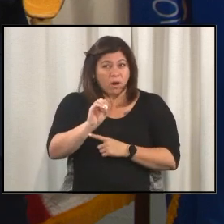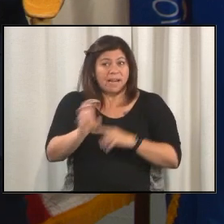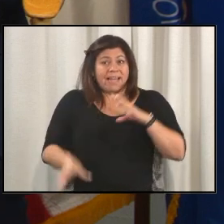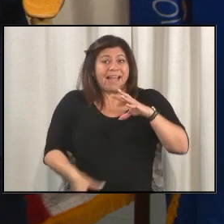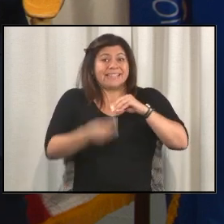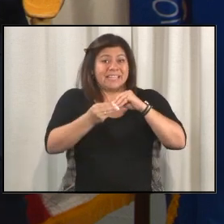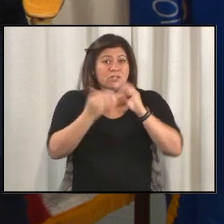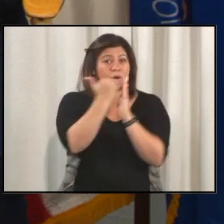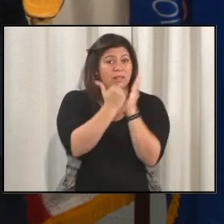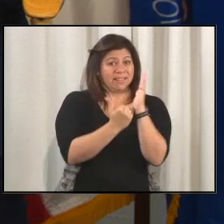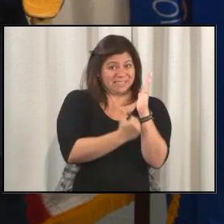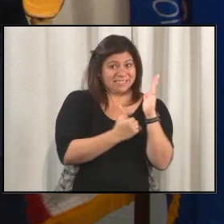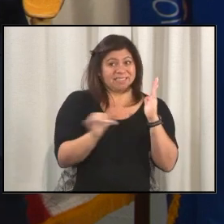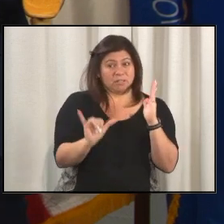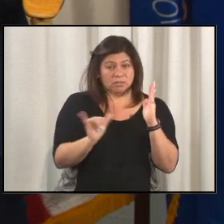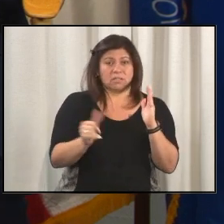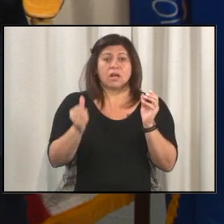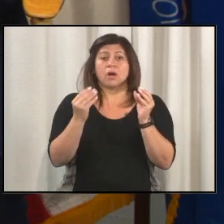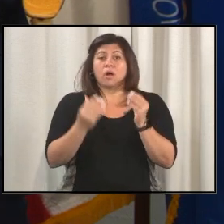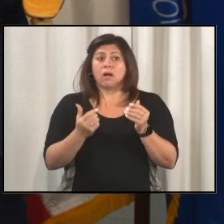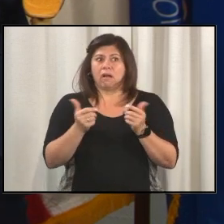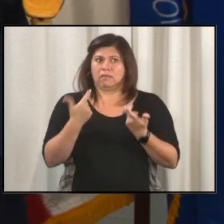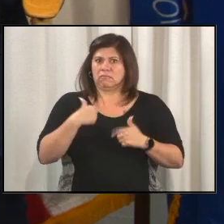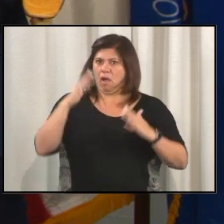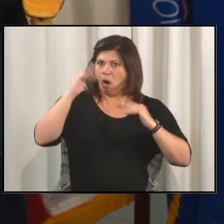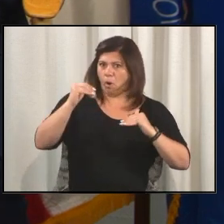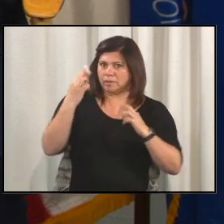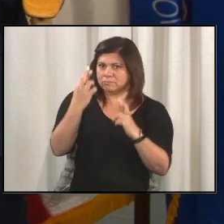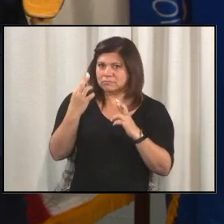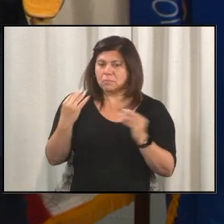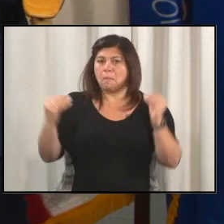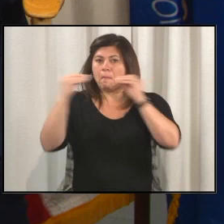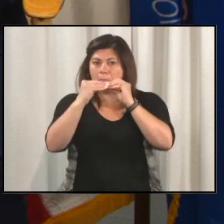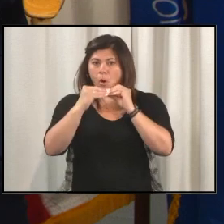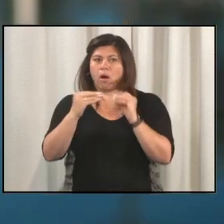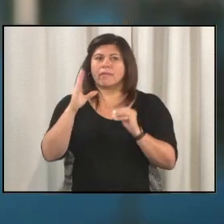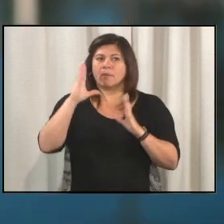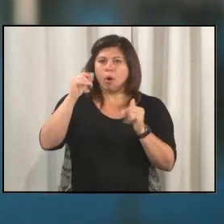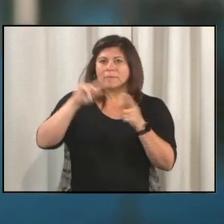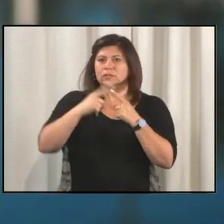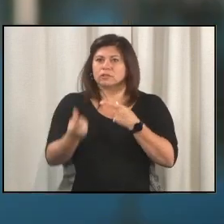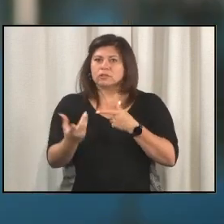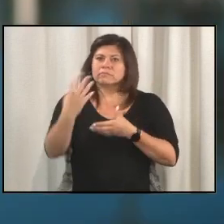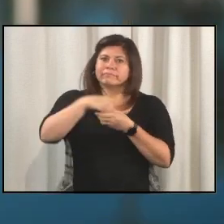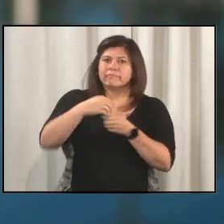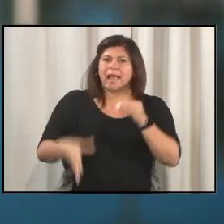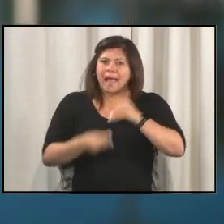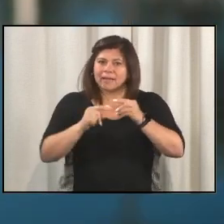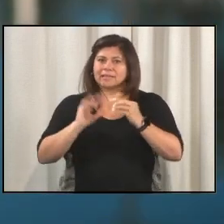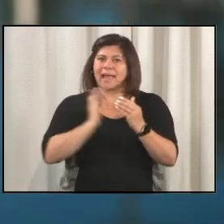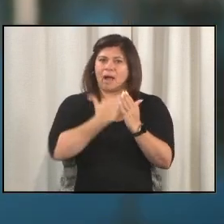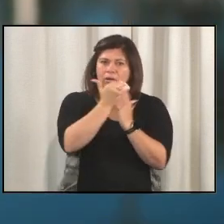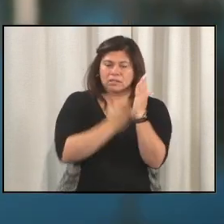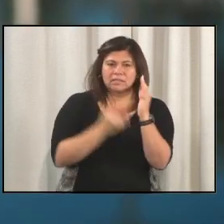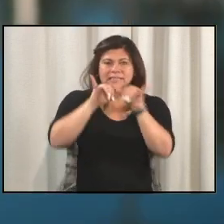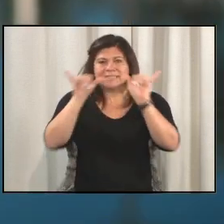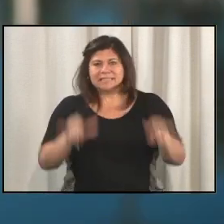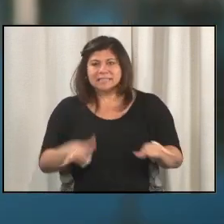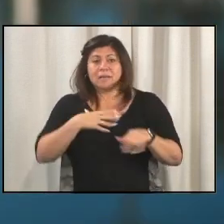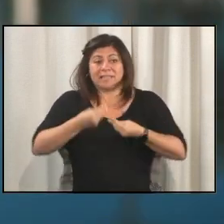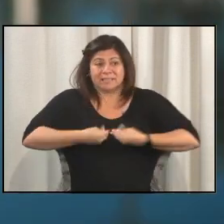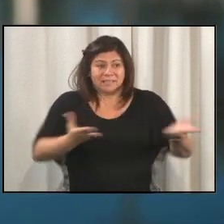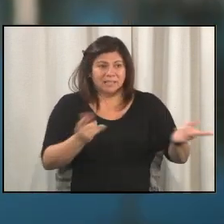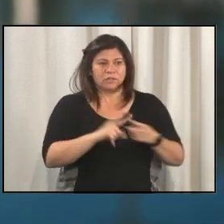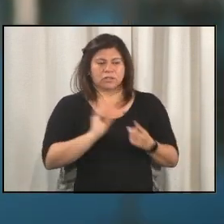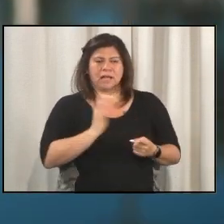listings, with many more that we are still working to get into our system and out to our voucher holders as they become available.